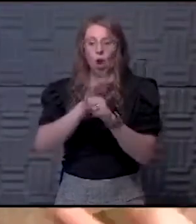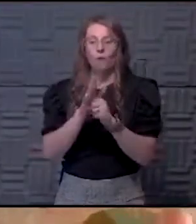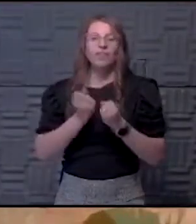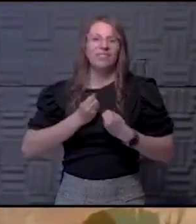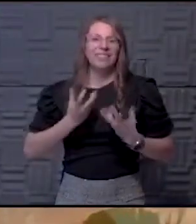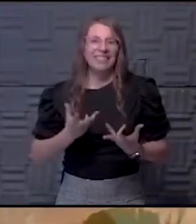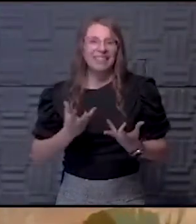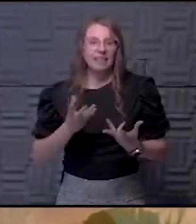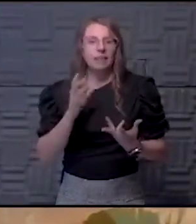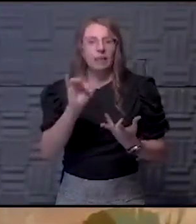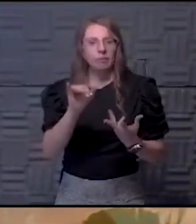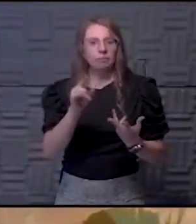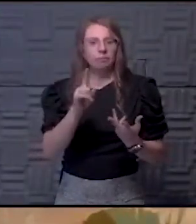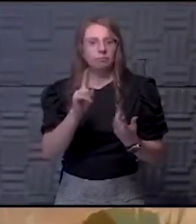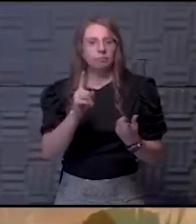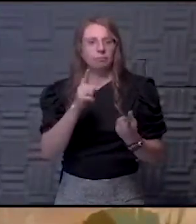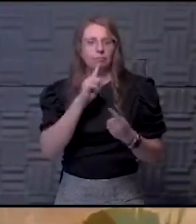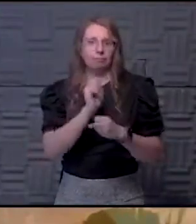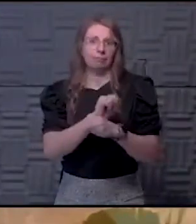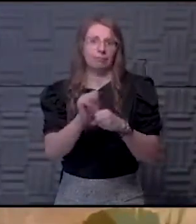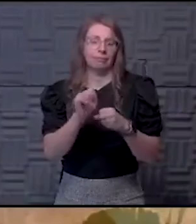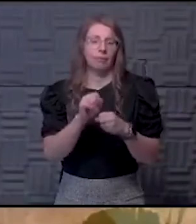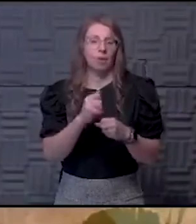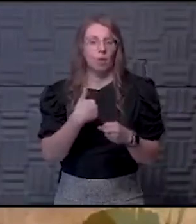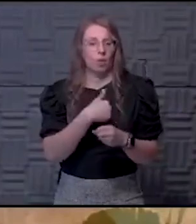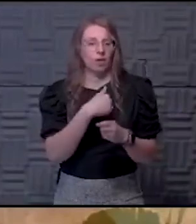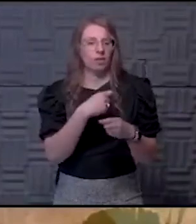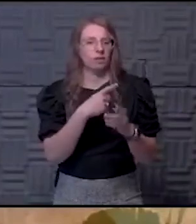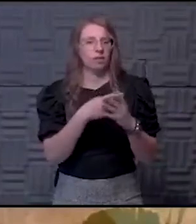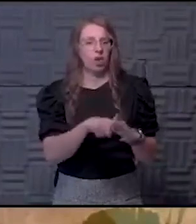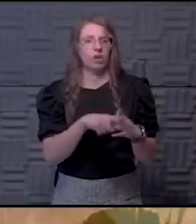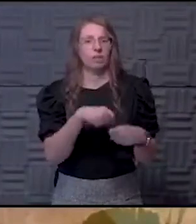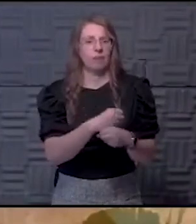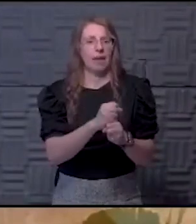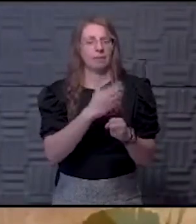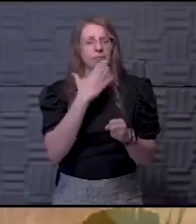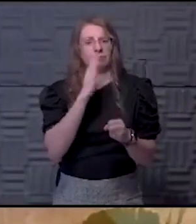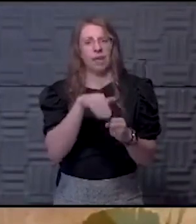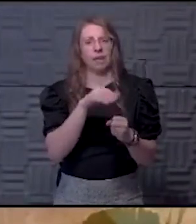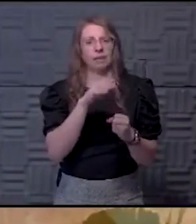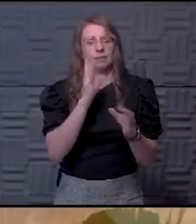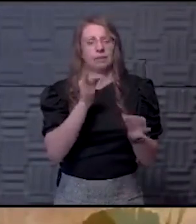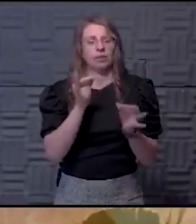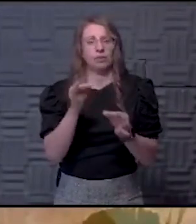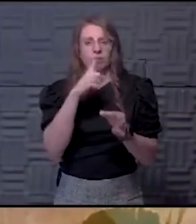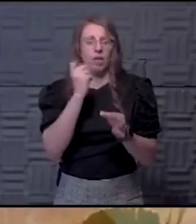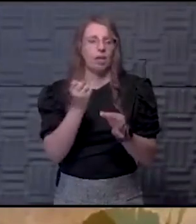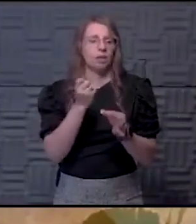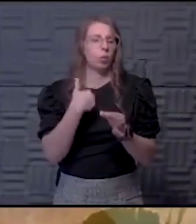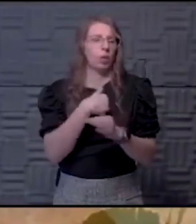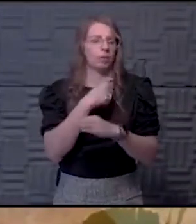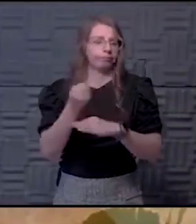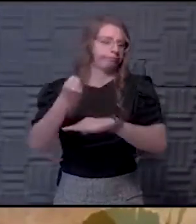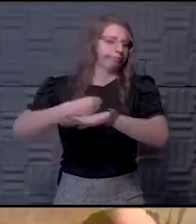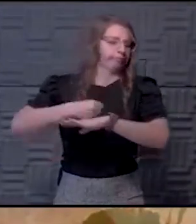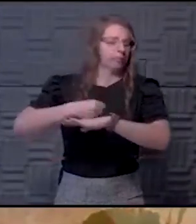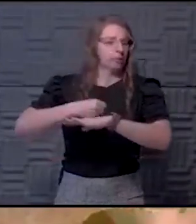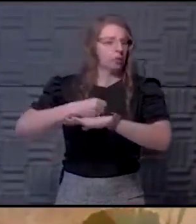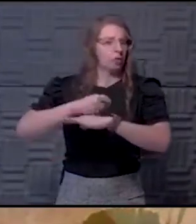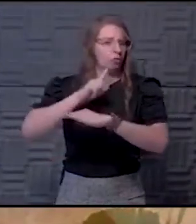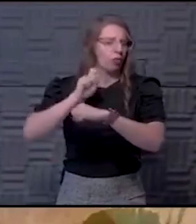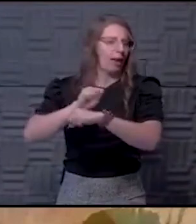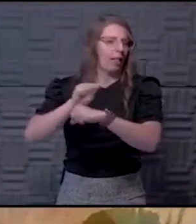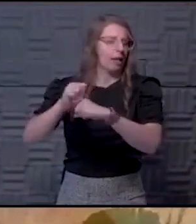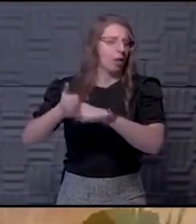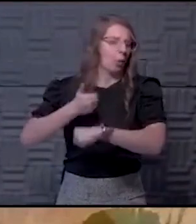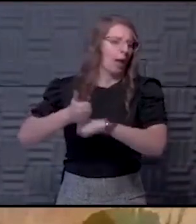and we just start to make poor decisions because we start to just shut down the reality of the